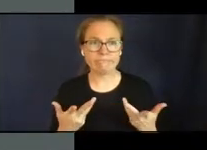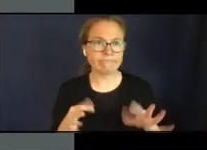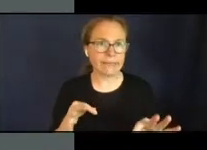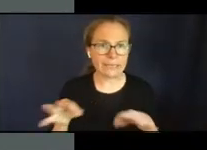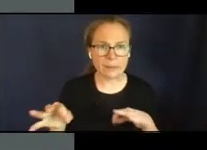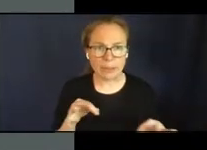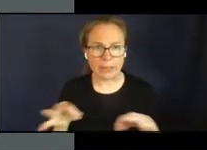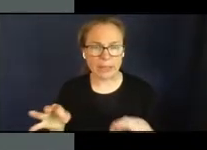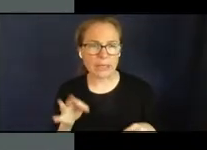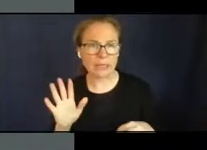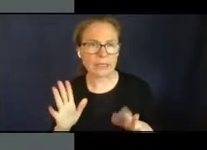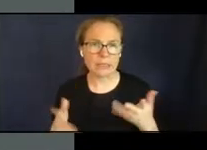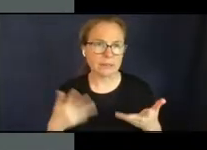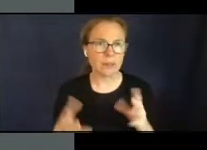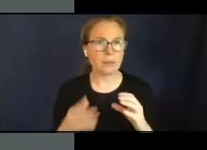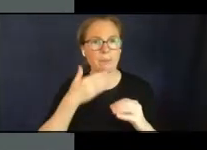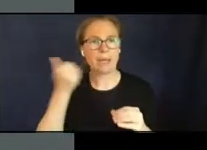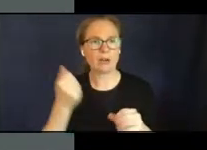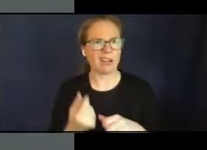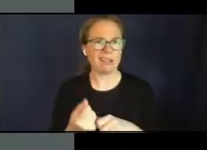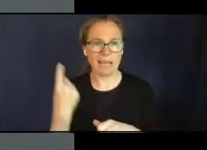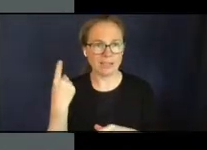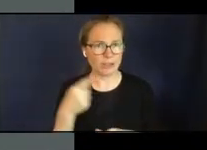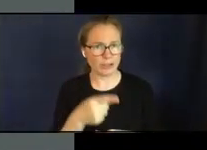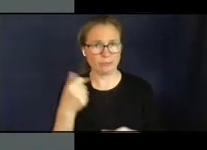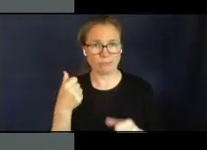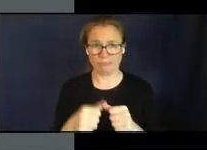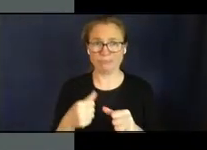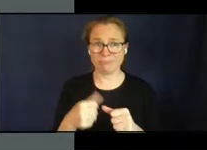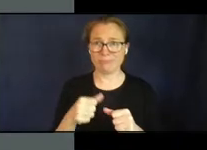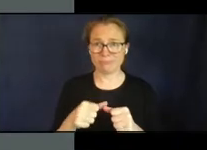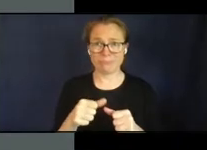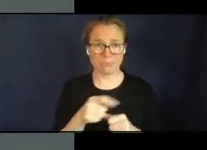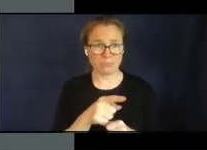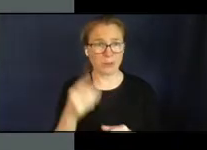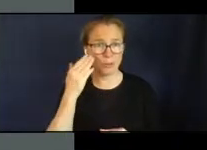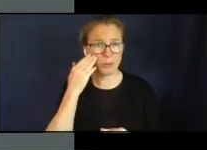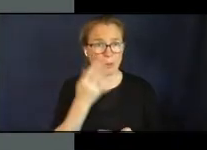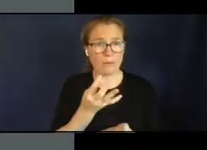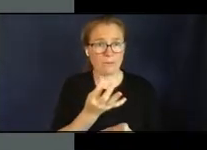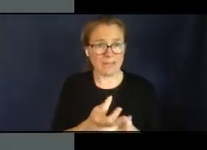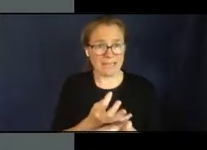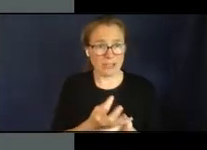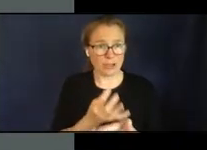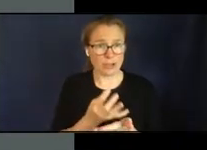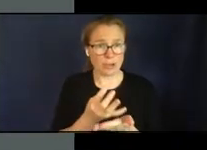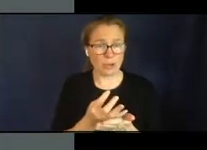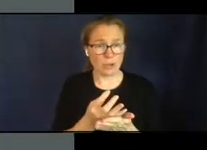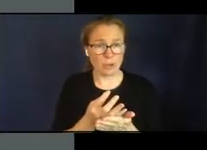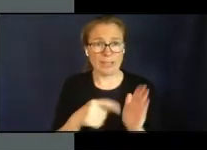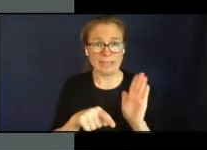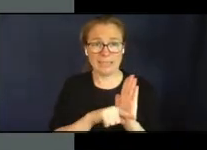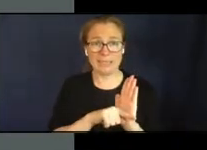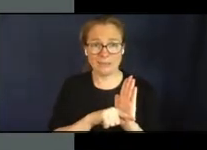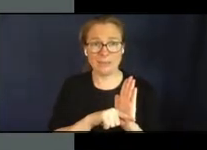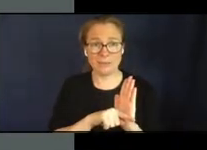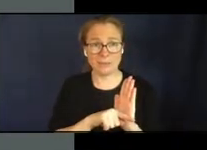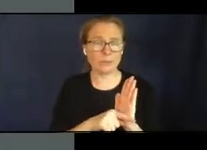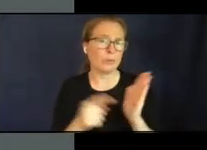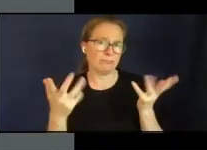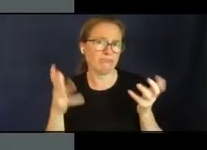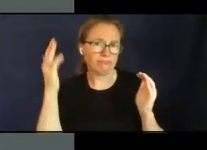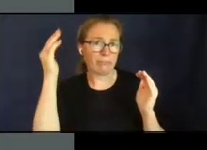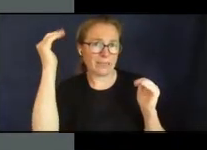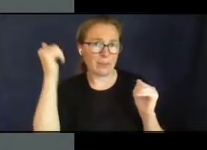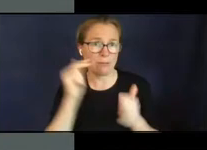briefly. Last year, as you remember, we had the financial deficit expected for the university. The